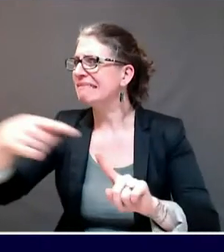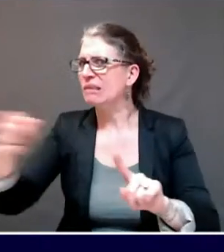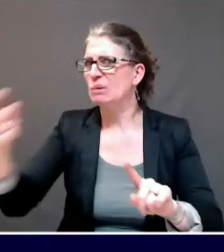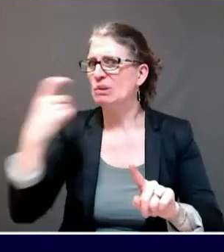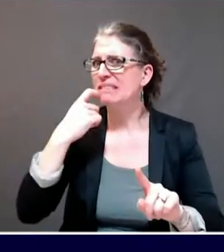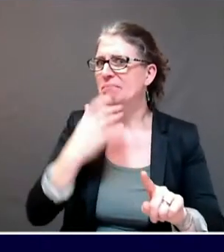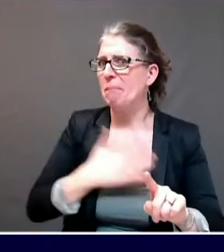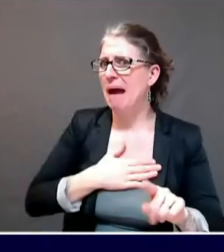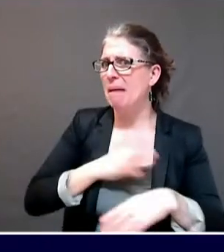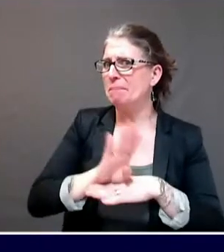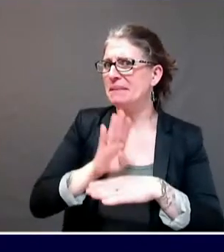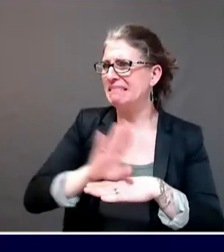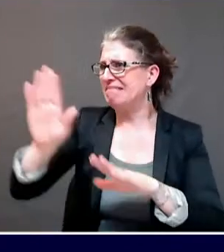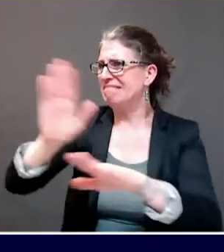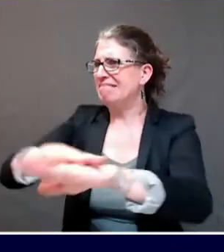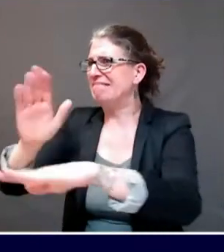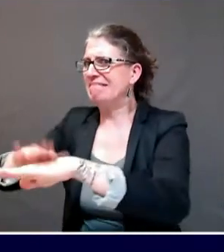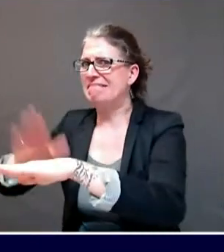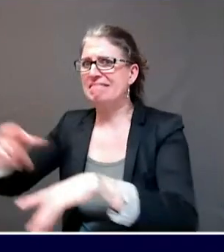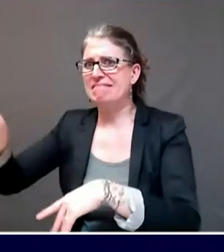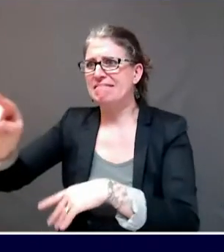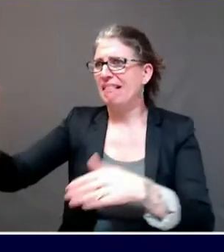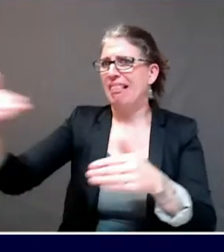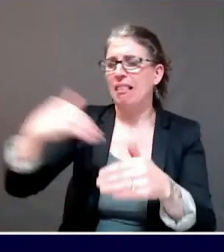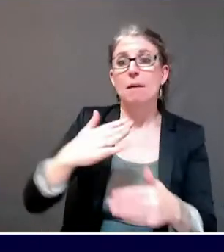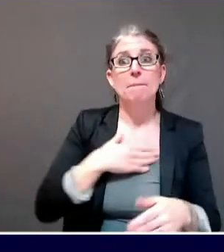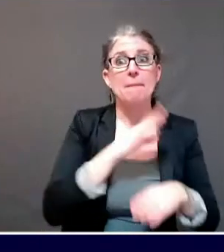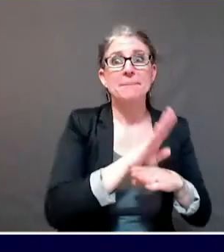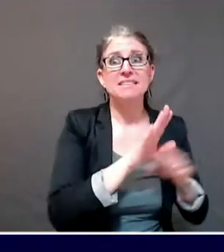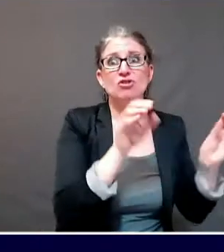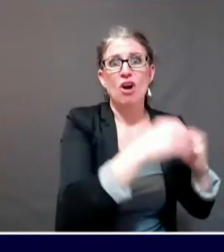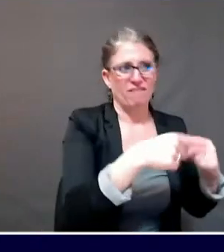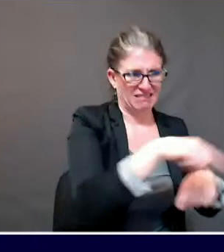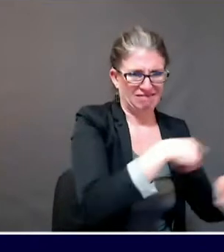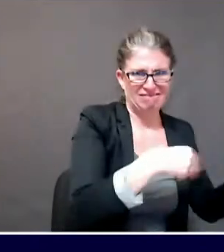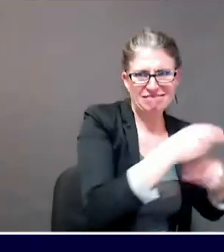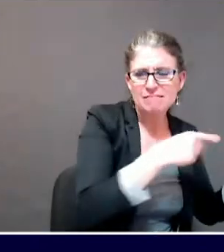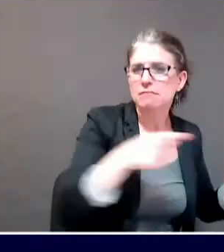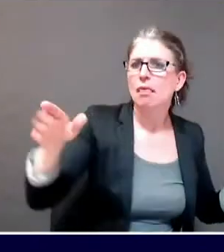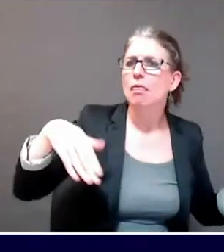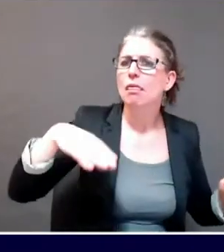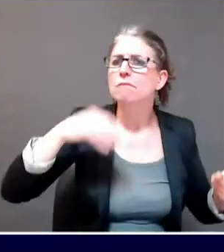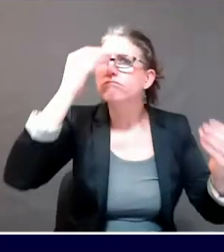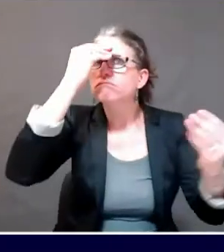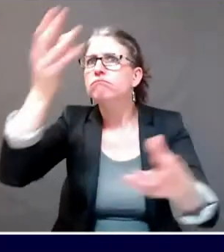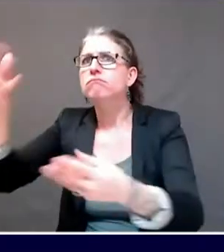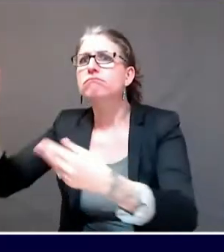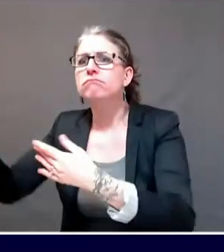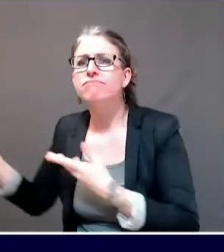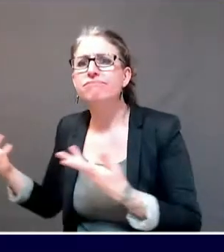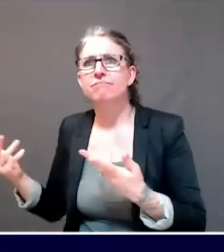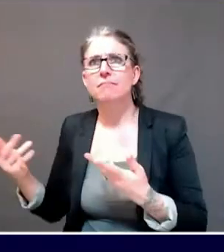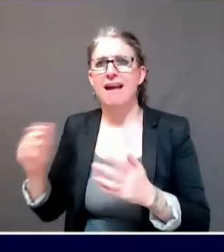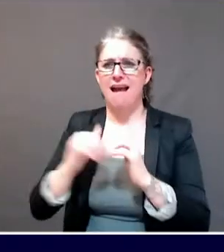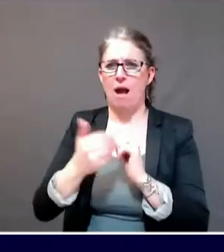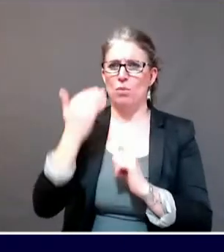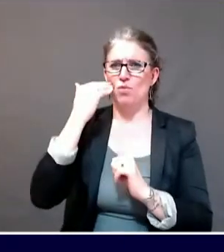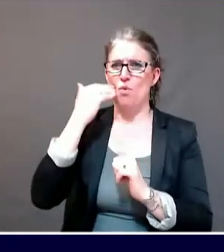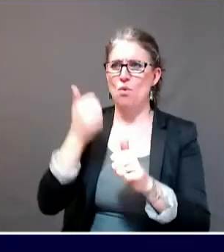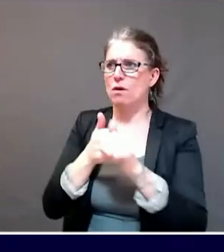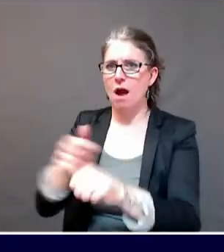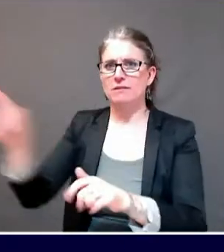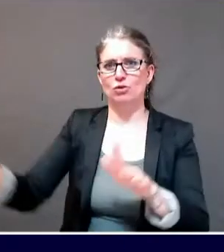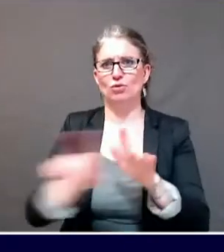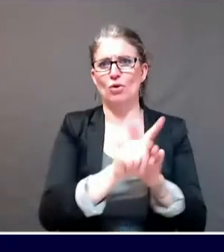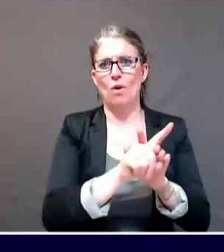that businesses are properly notifying people of potential exposures? So it does depend on the nature of that exposure,